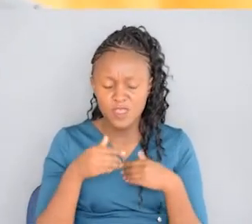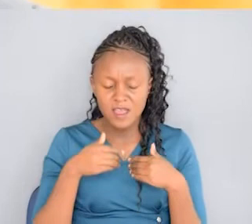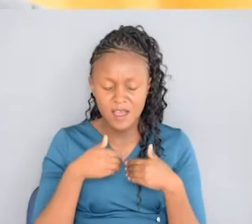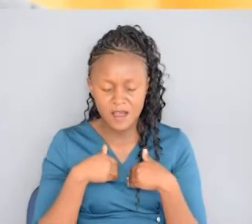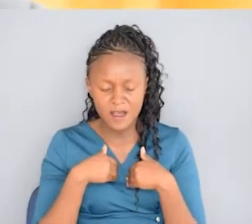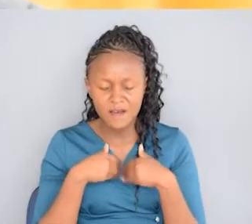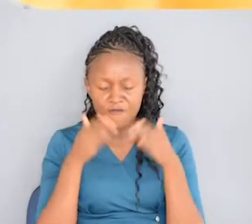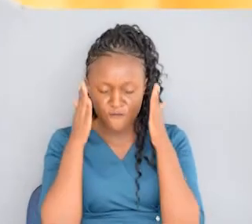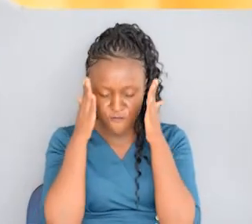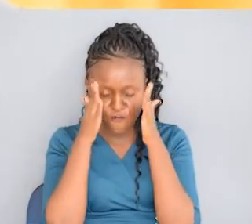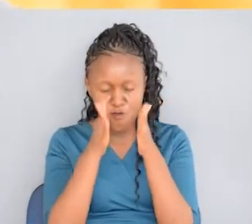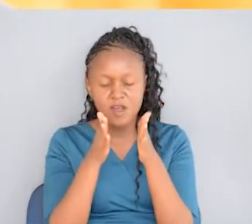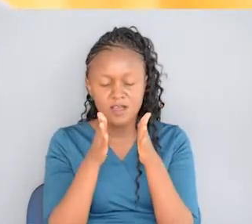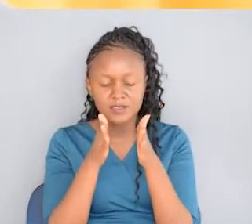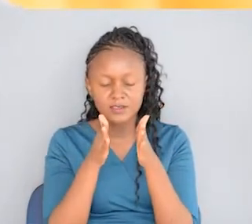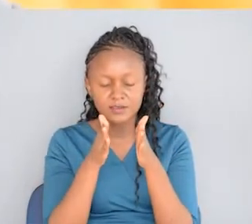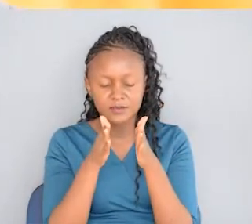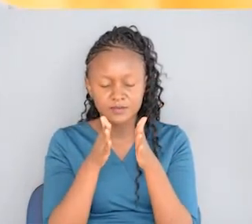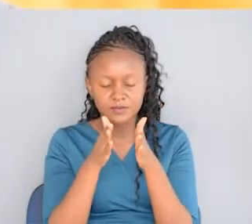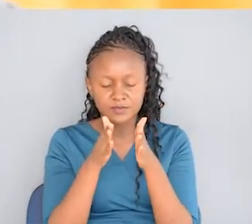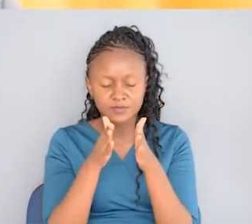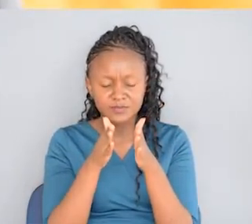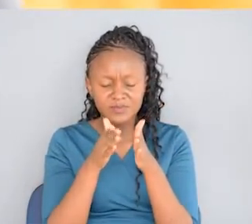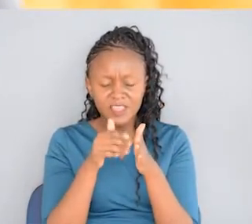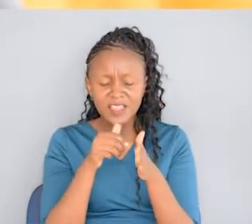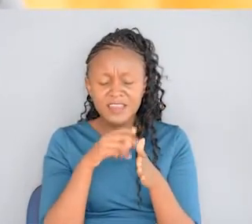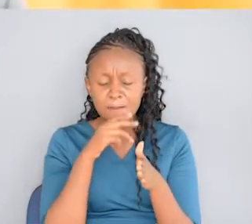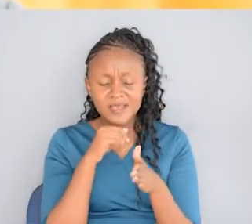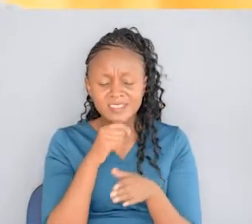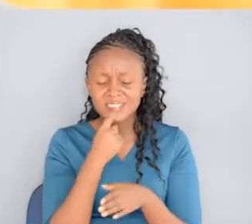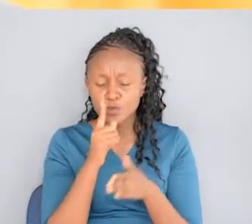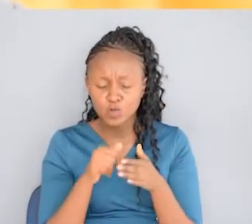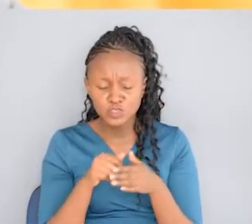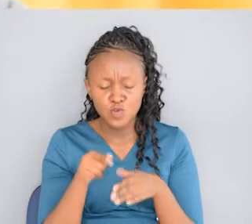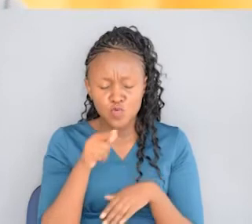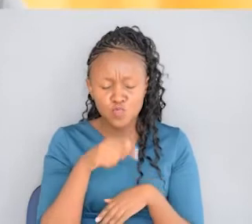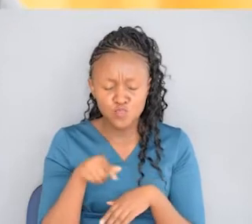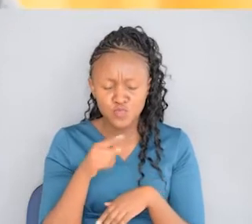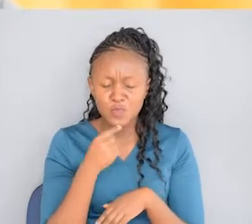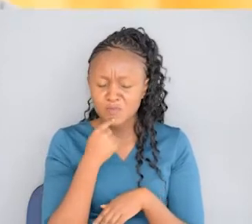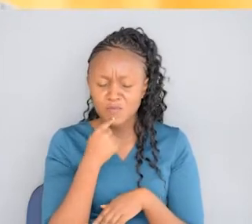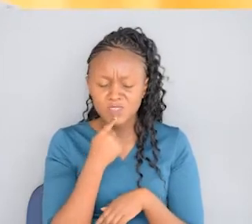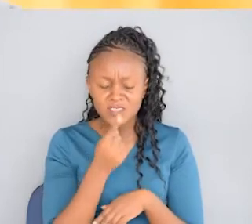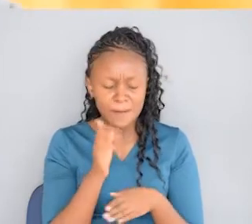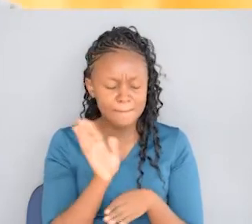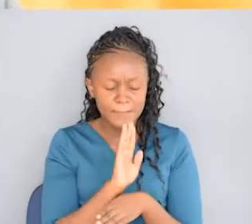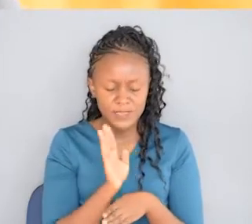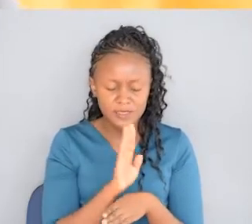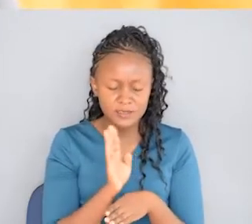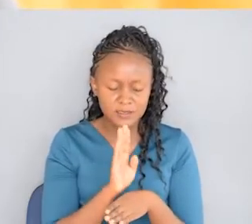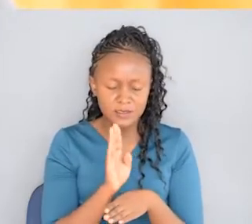busy that we have to spend more time in prayer. We have so much to do that we have to